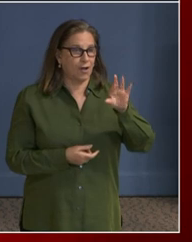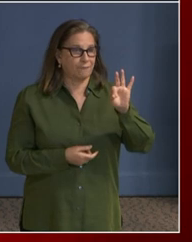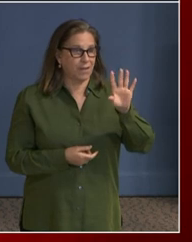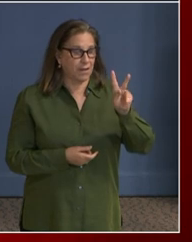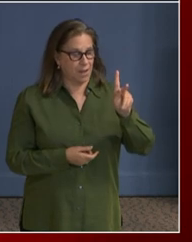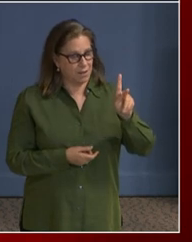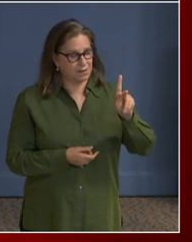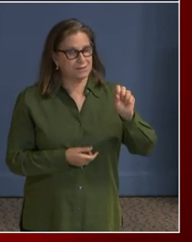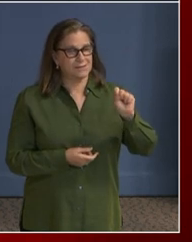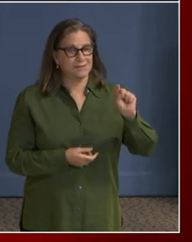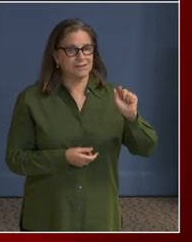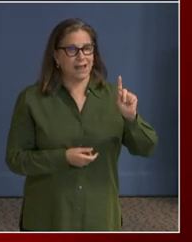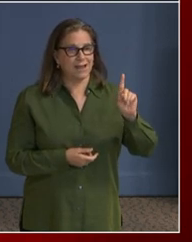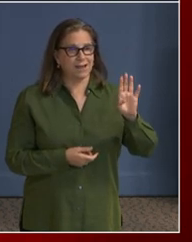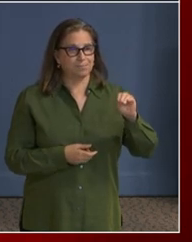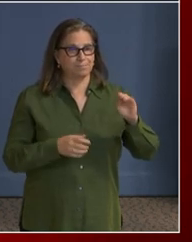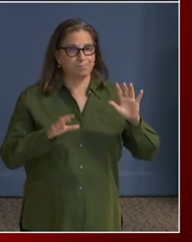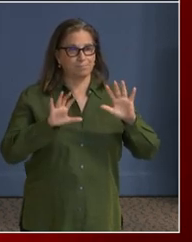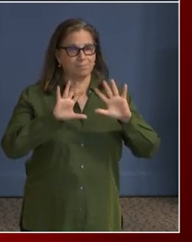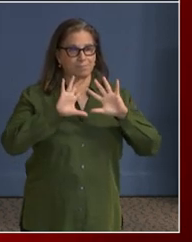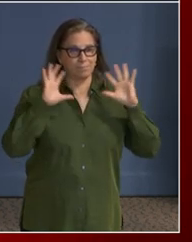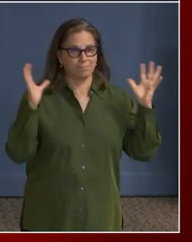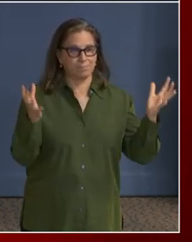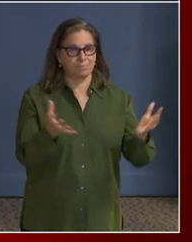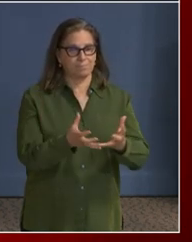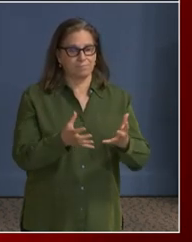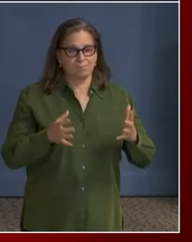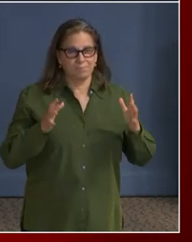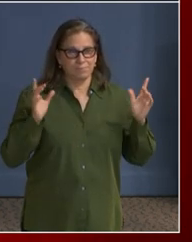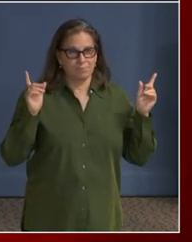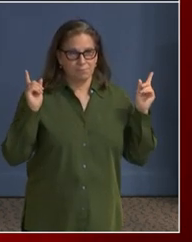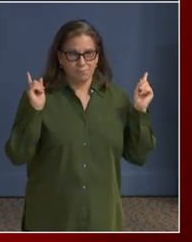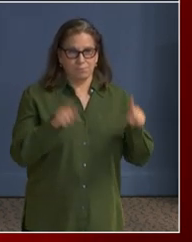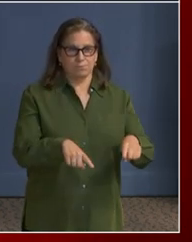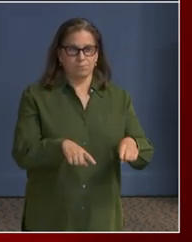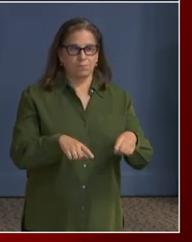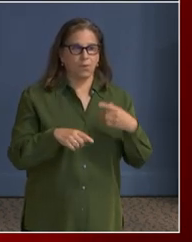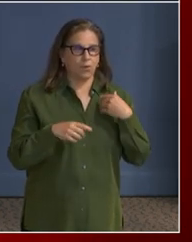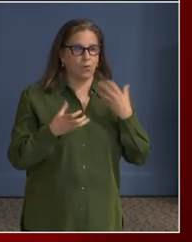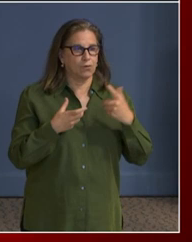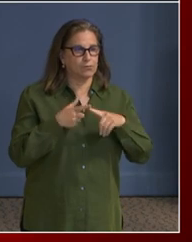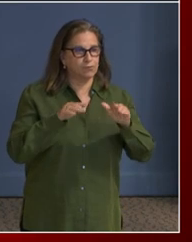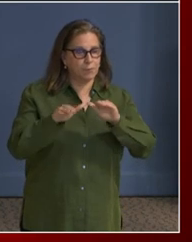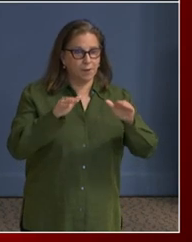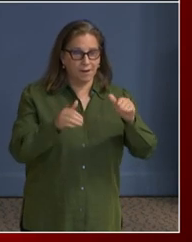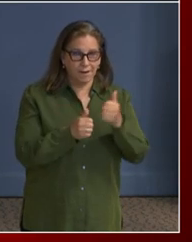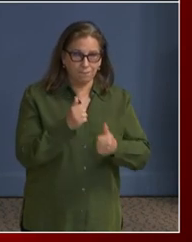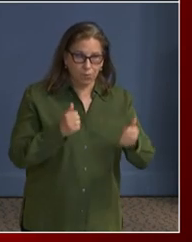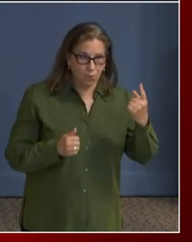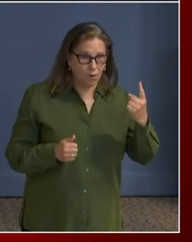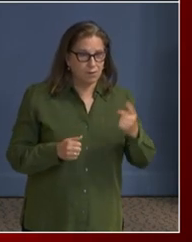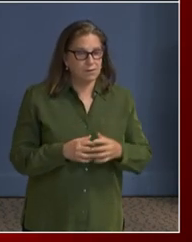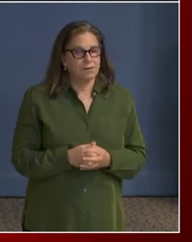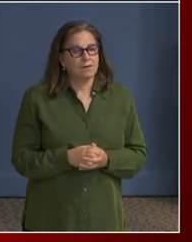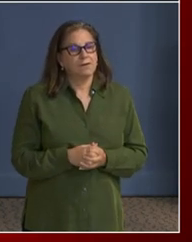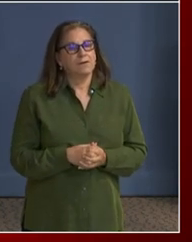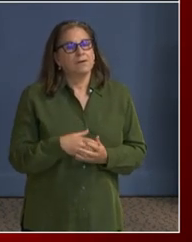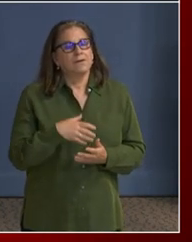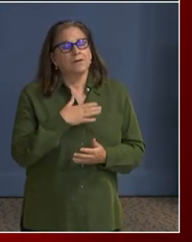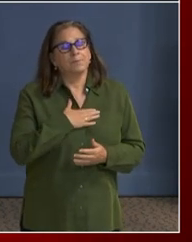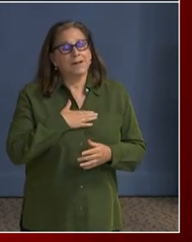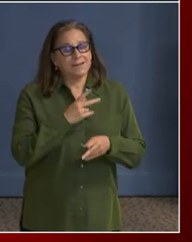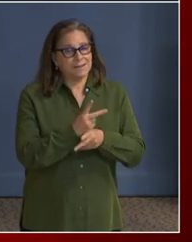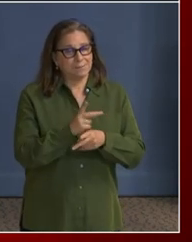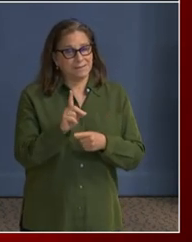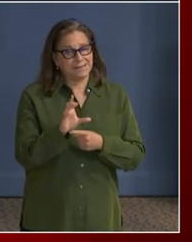And we want to continue to remind everybody to keep our city safe and to protect